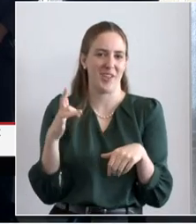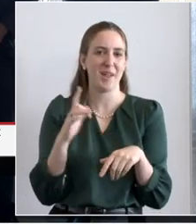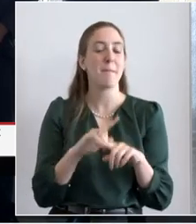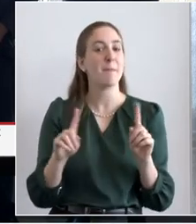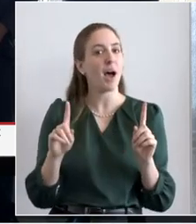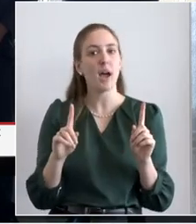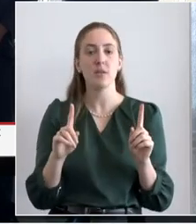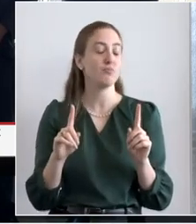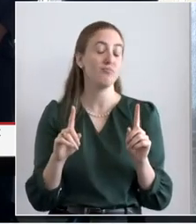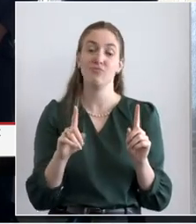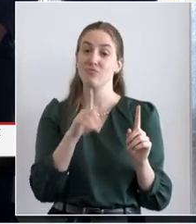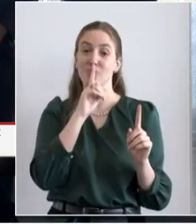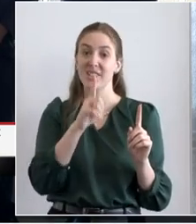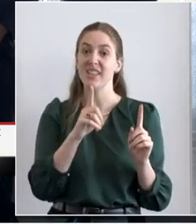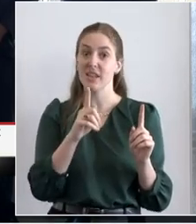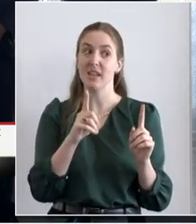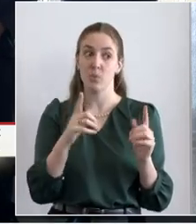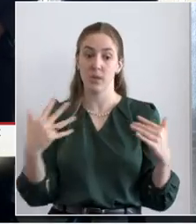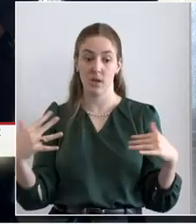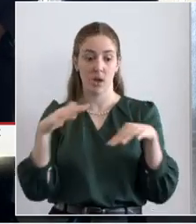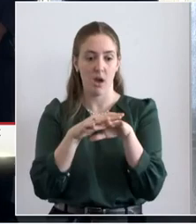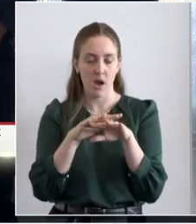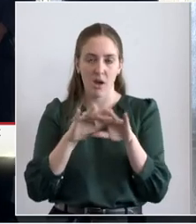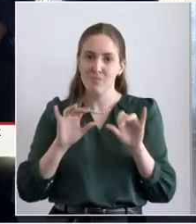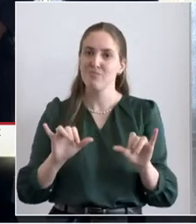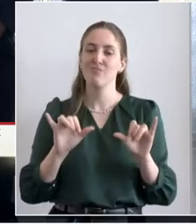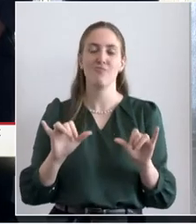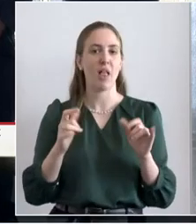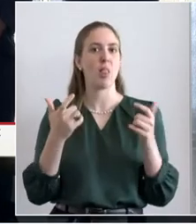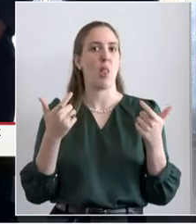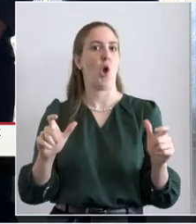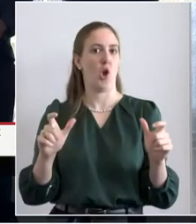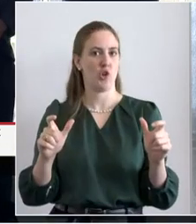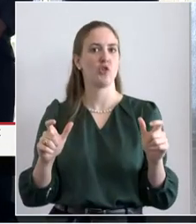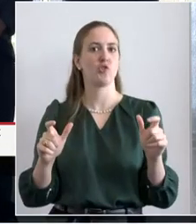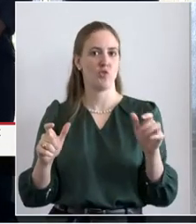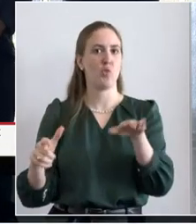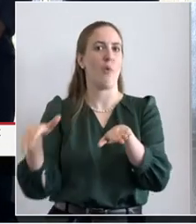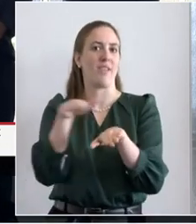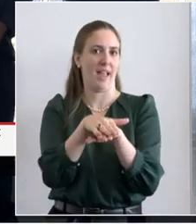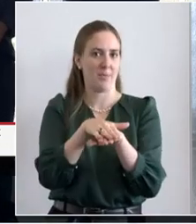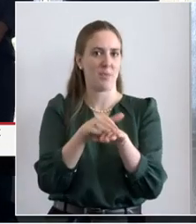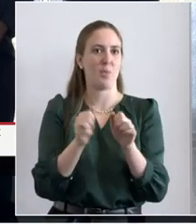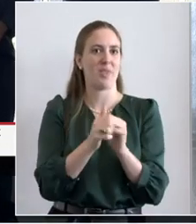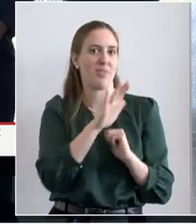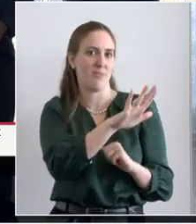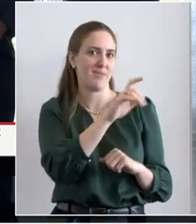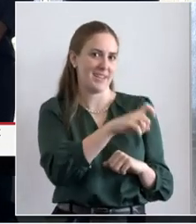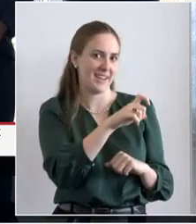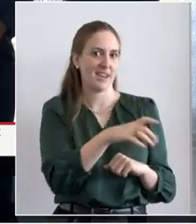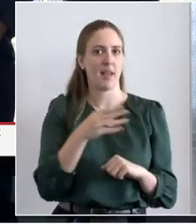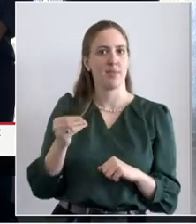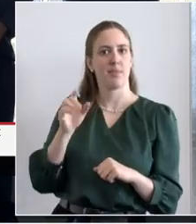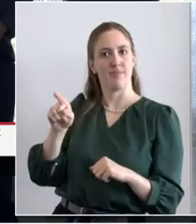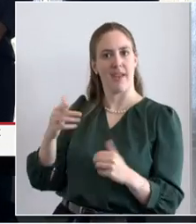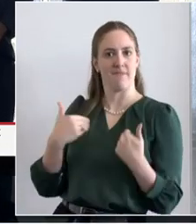great capacity in our MBE community in those 9 categories that are the prime categories that our institutions